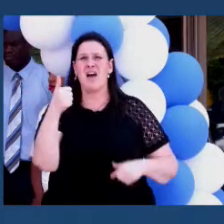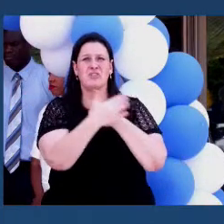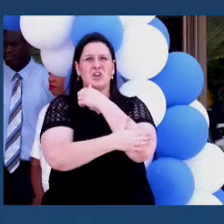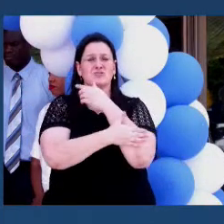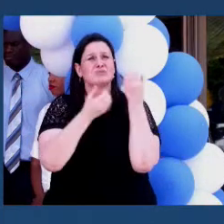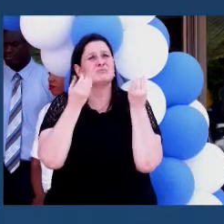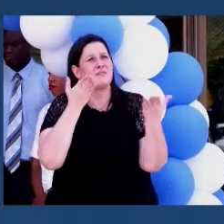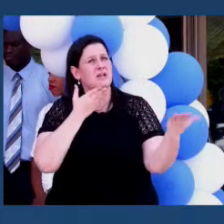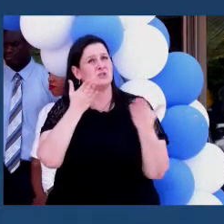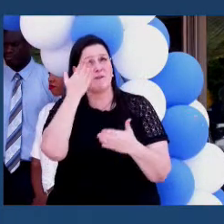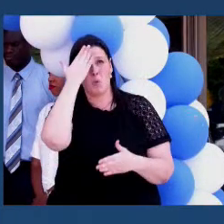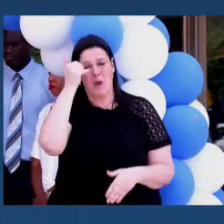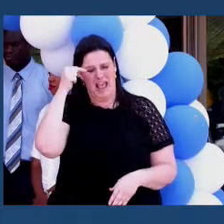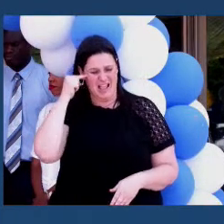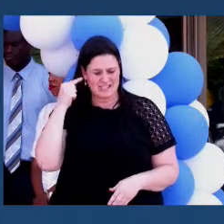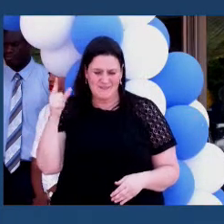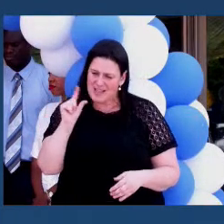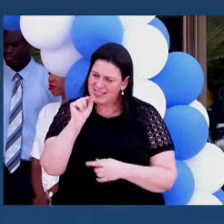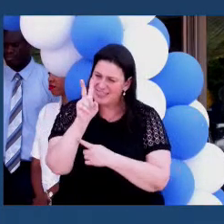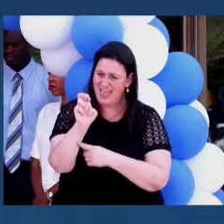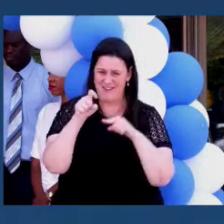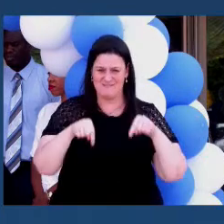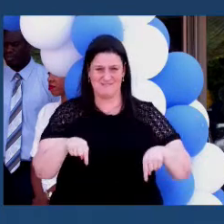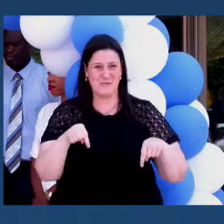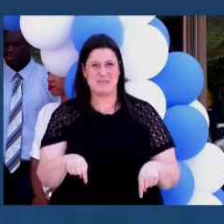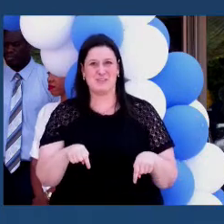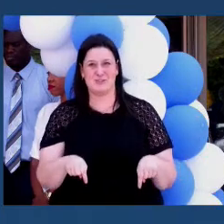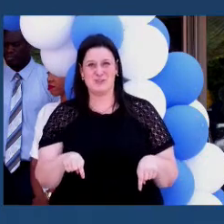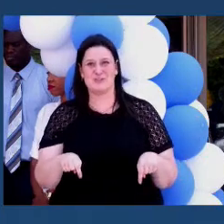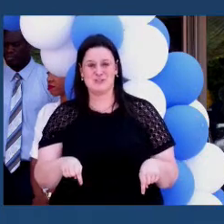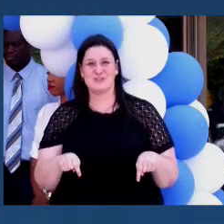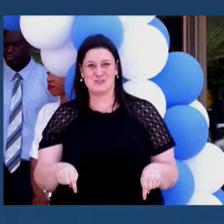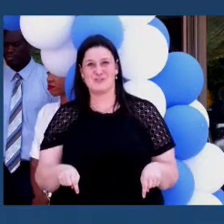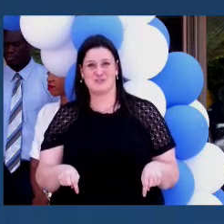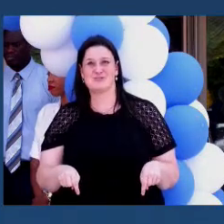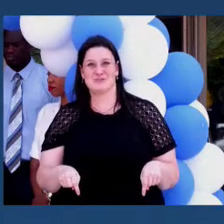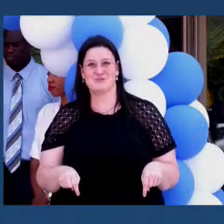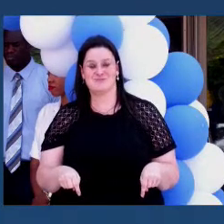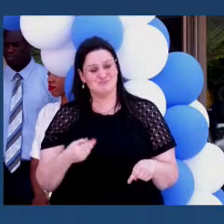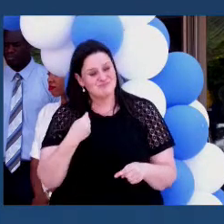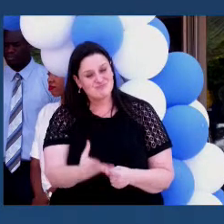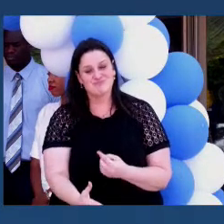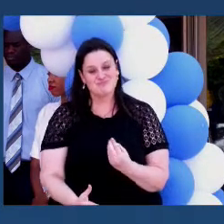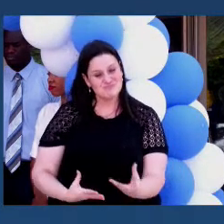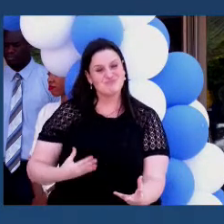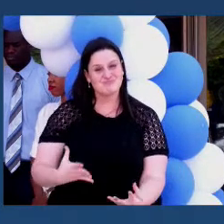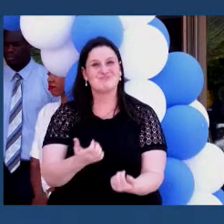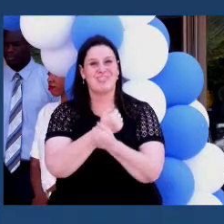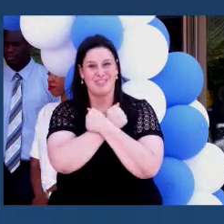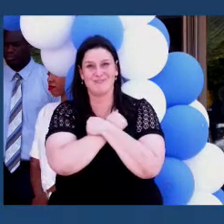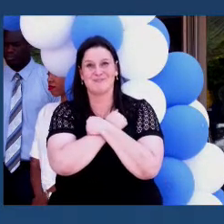service, all because of the love that they got from here.